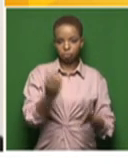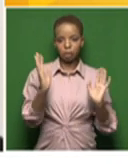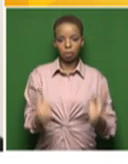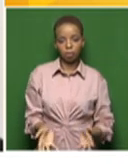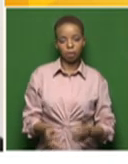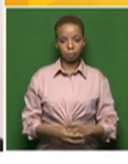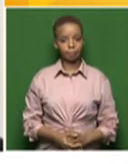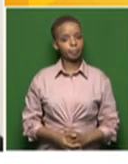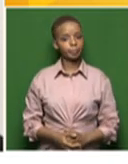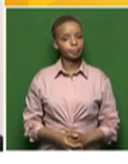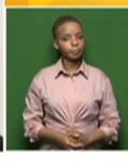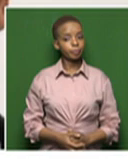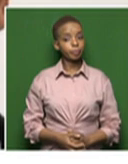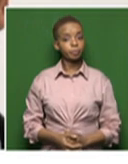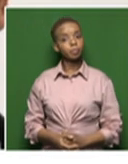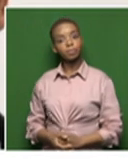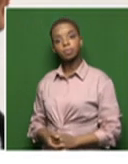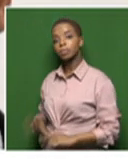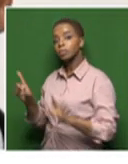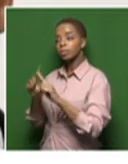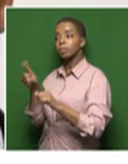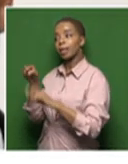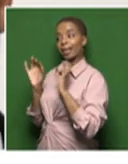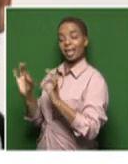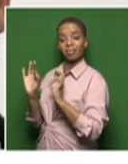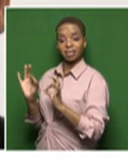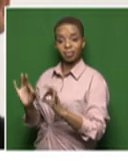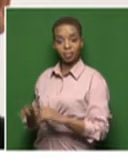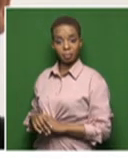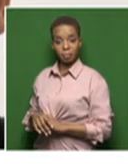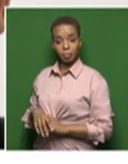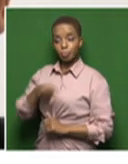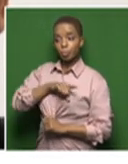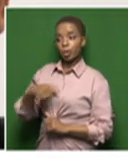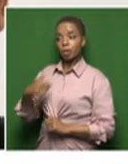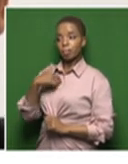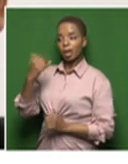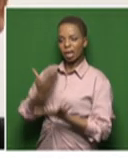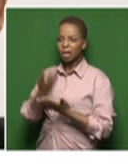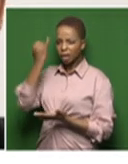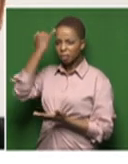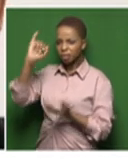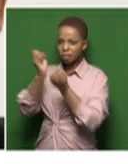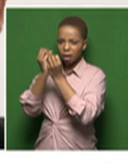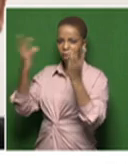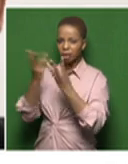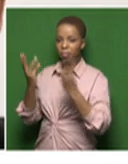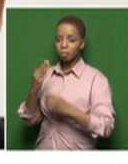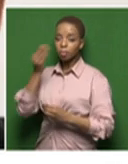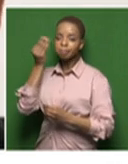just as the world. But is it effective, though? Because I would imagine so many people wear makeup.